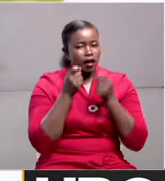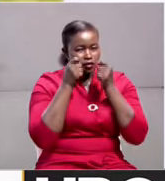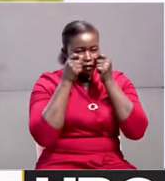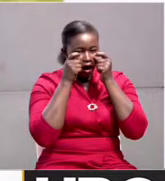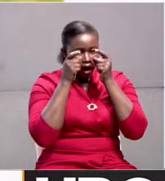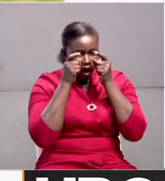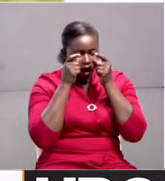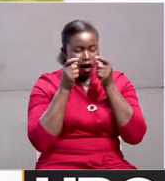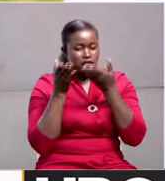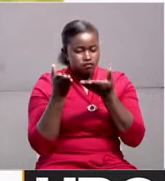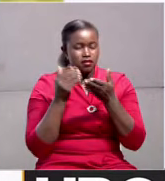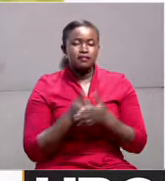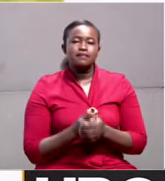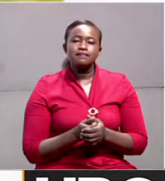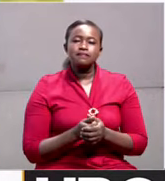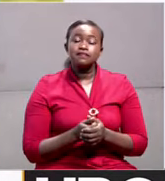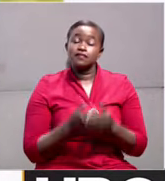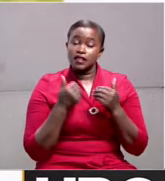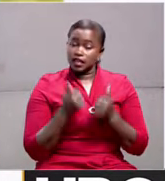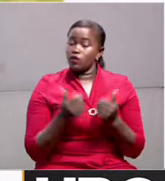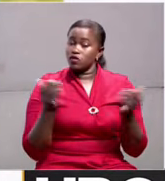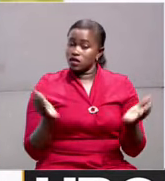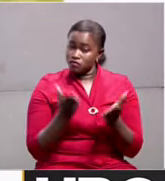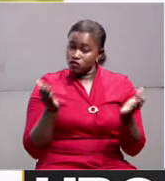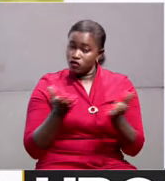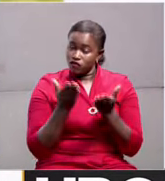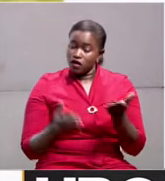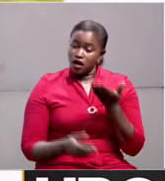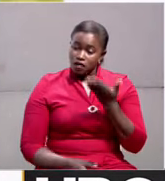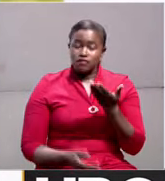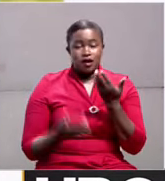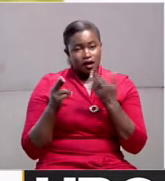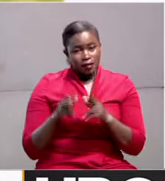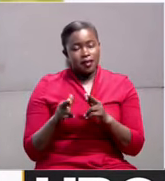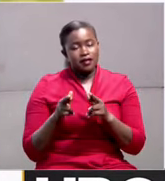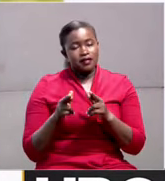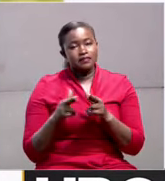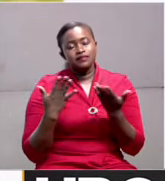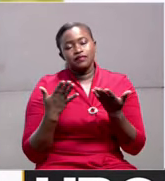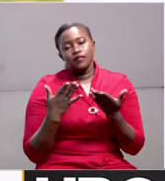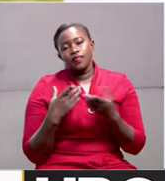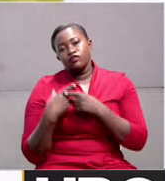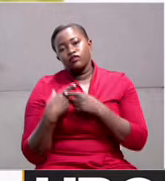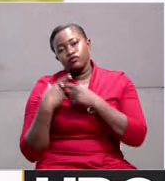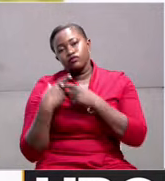only the improvement that they have done is to go